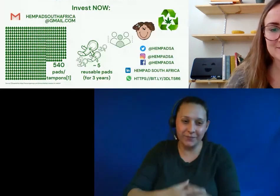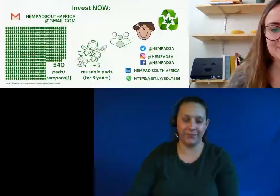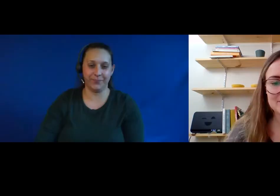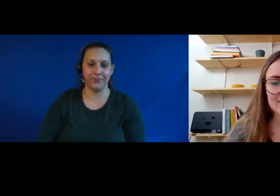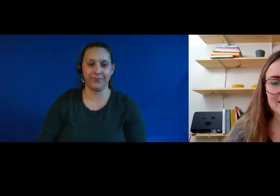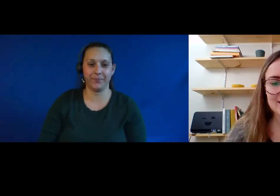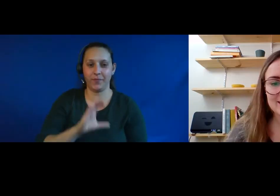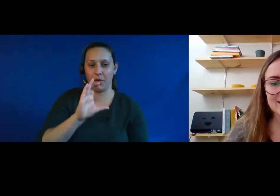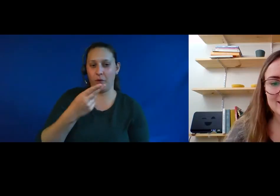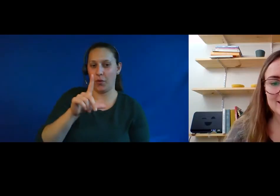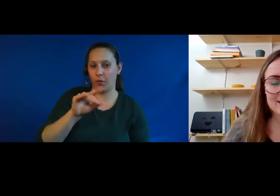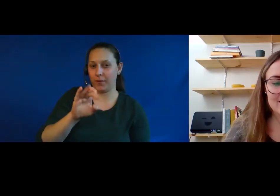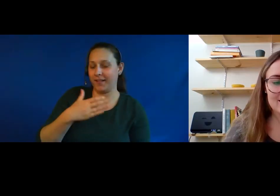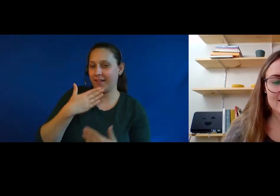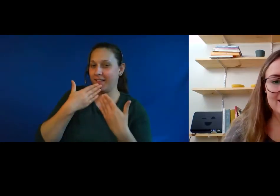Awesome.